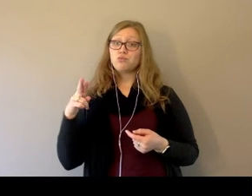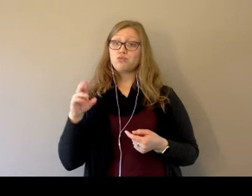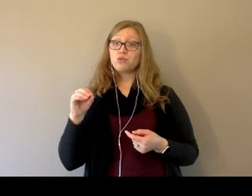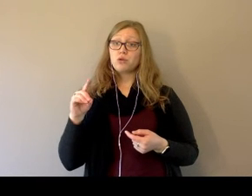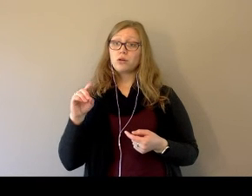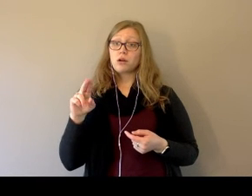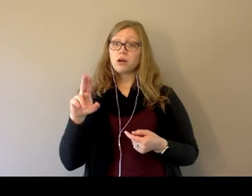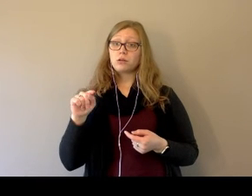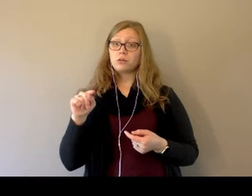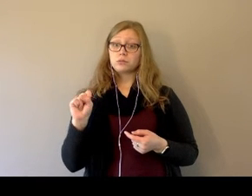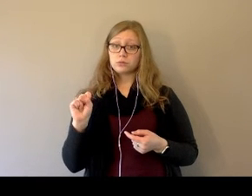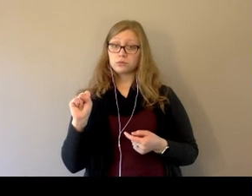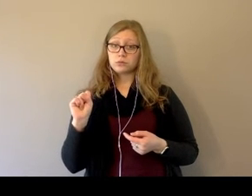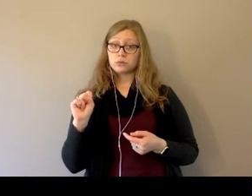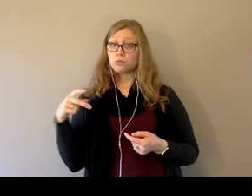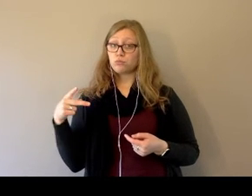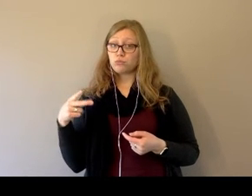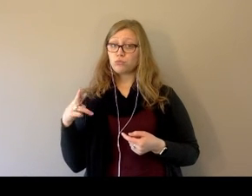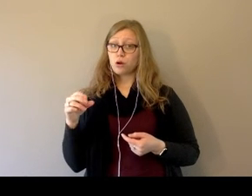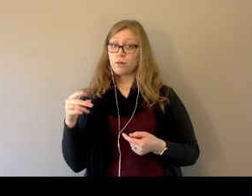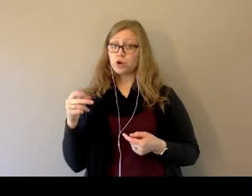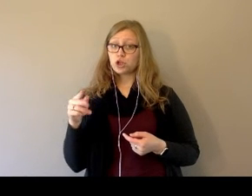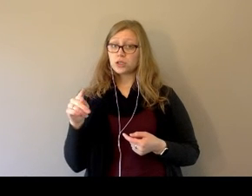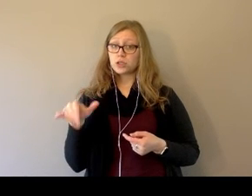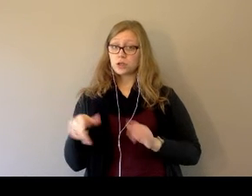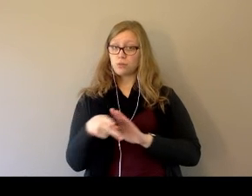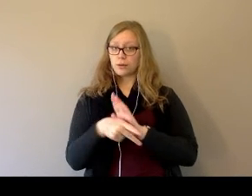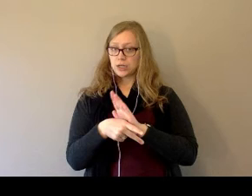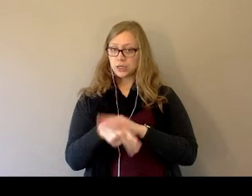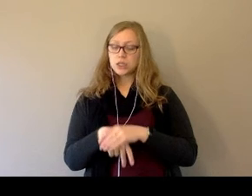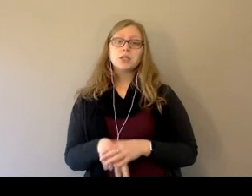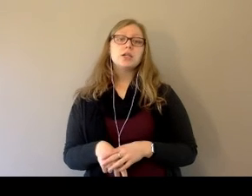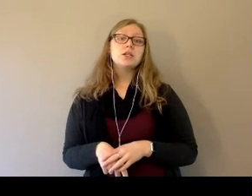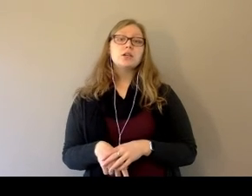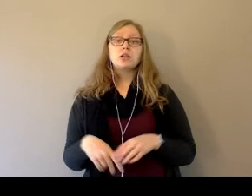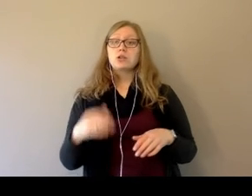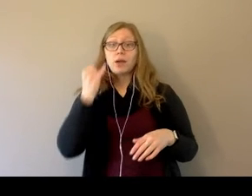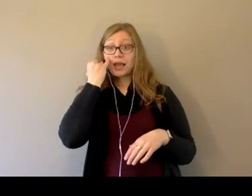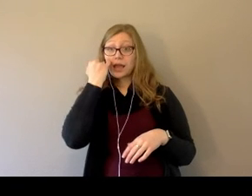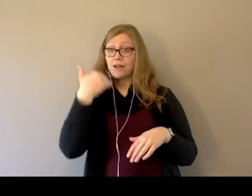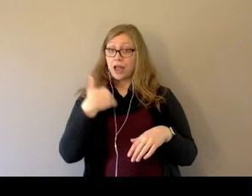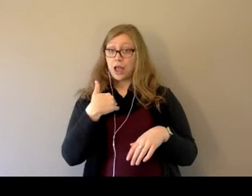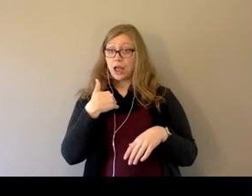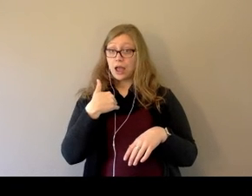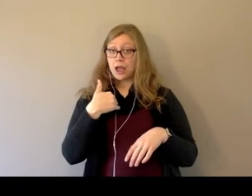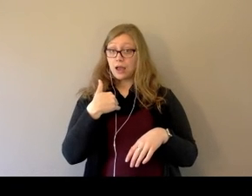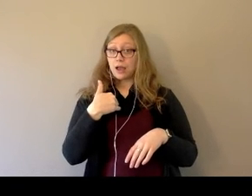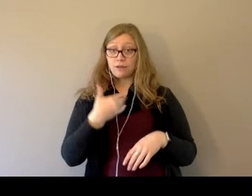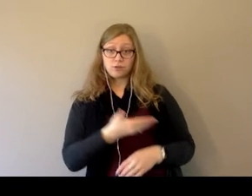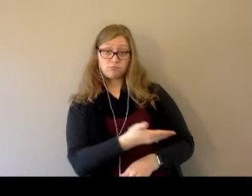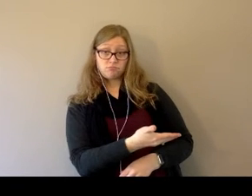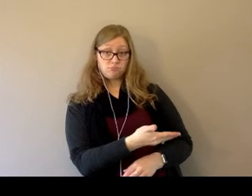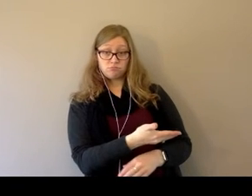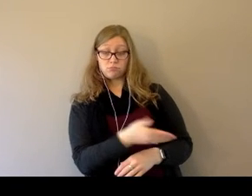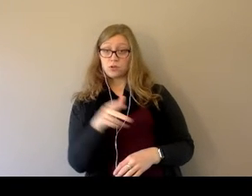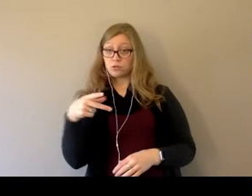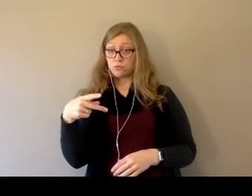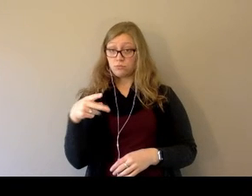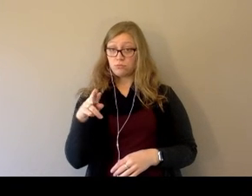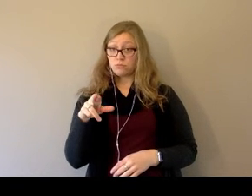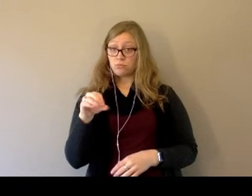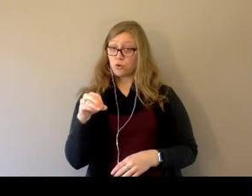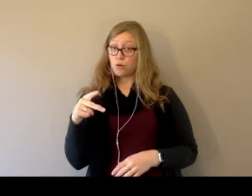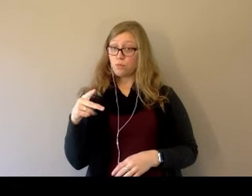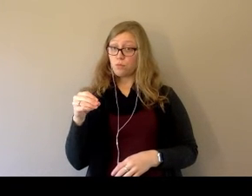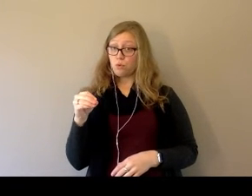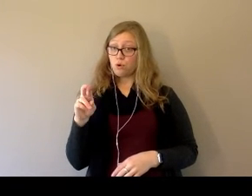proportion, so let's say that we had 2 to 3 equals x to